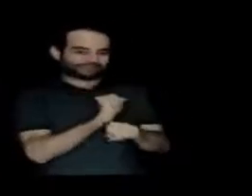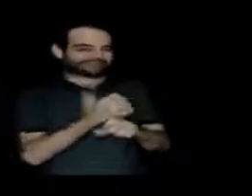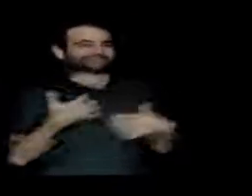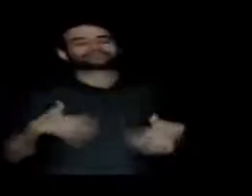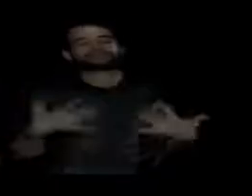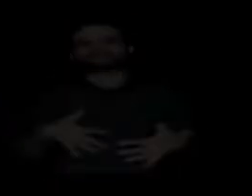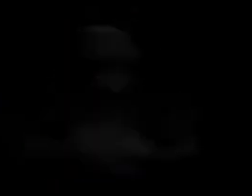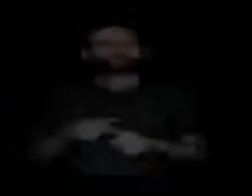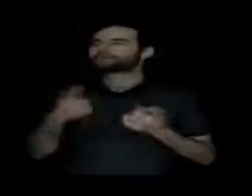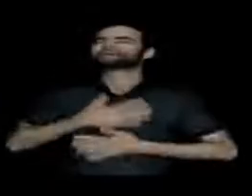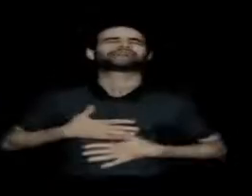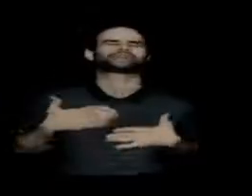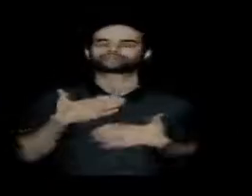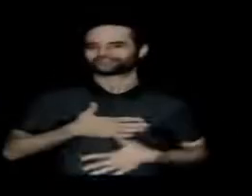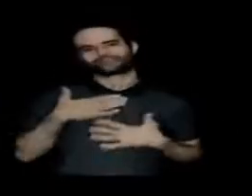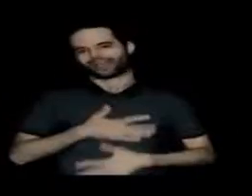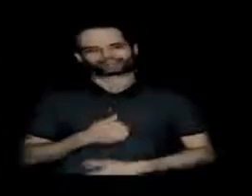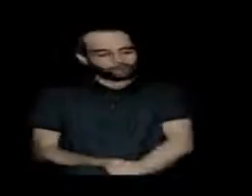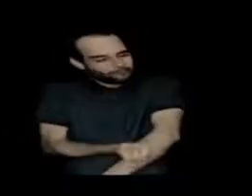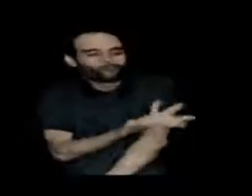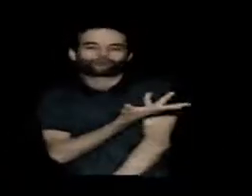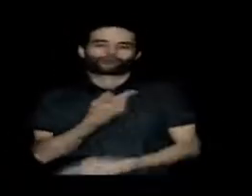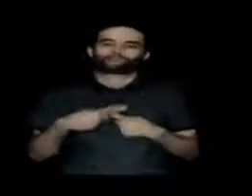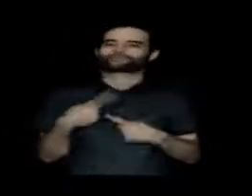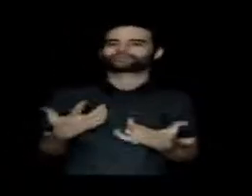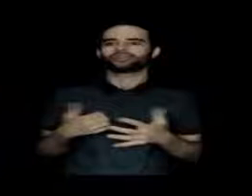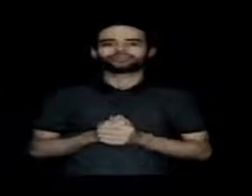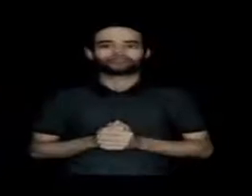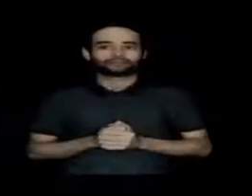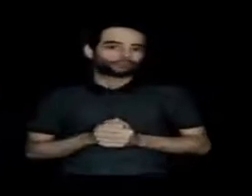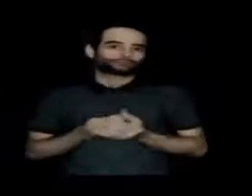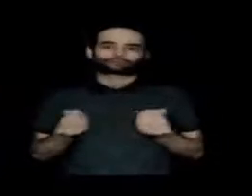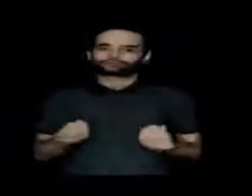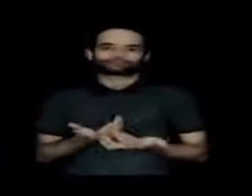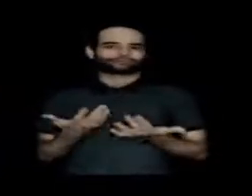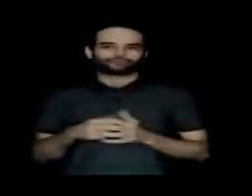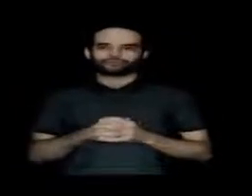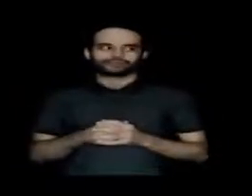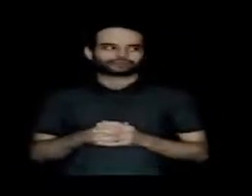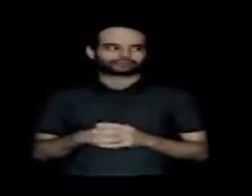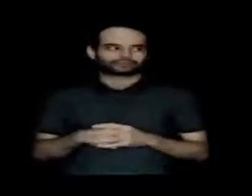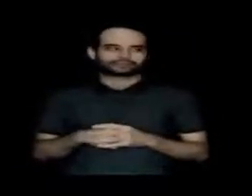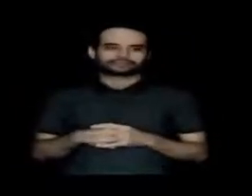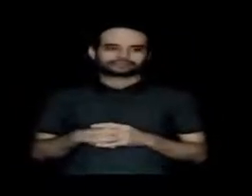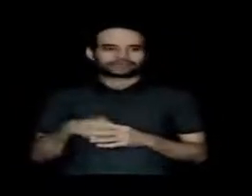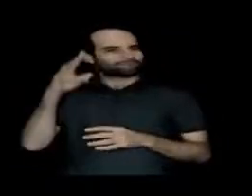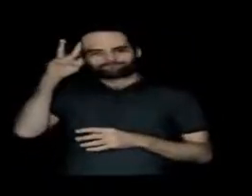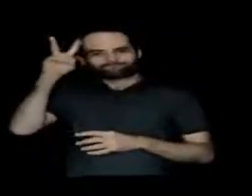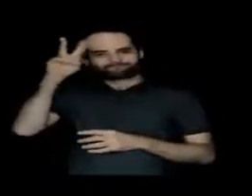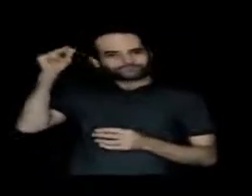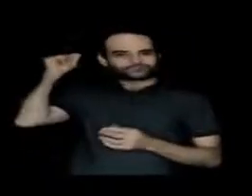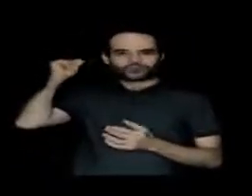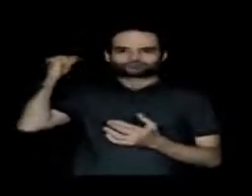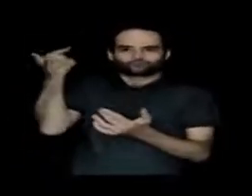like to be in college, what you do in college. So I always knew all her desire to be part of a higher education.